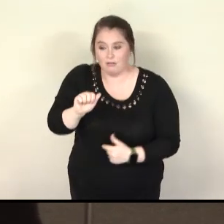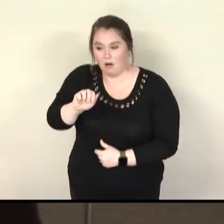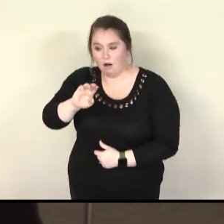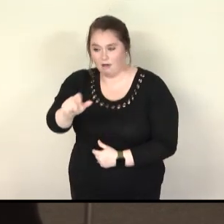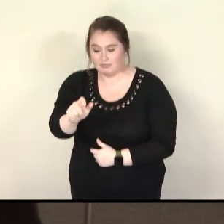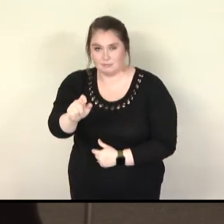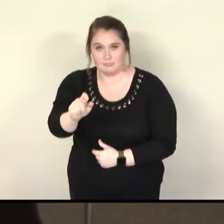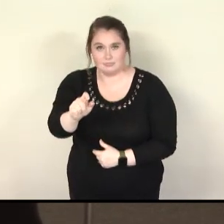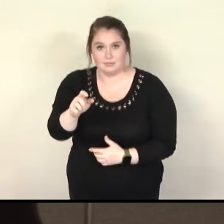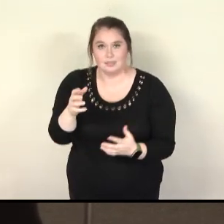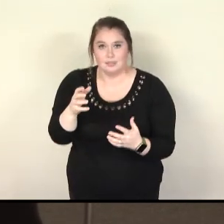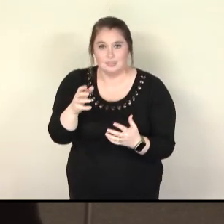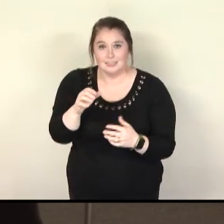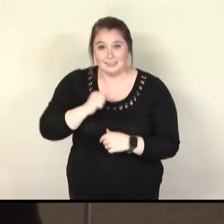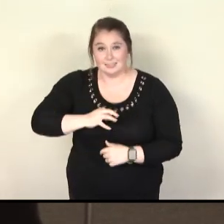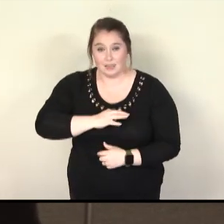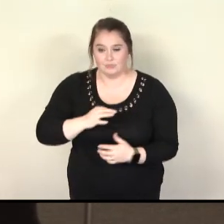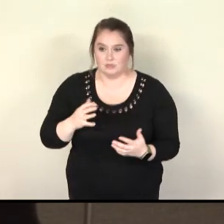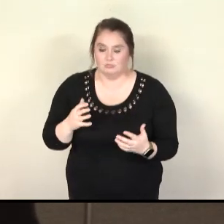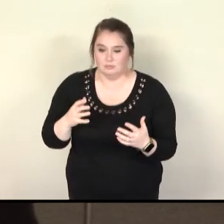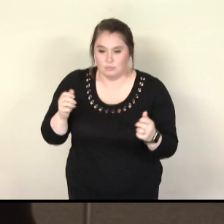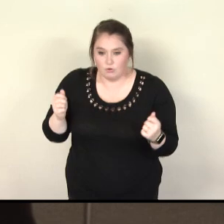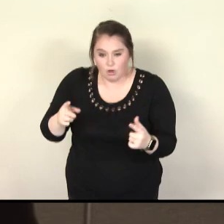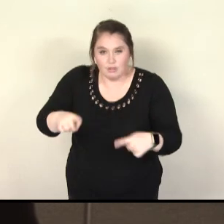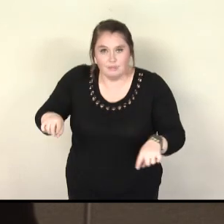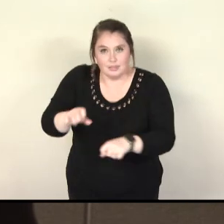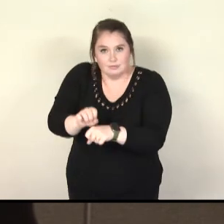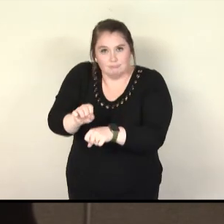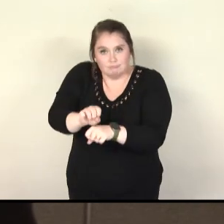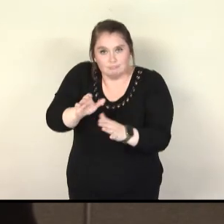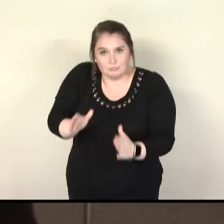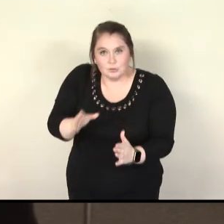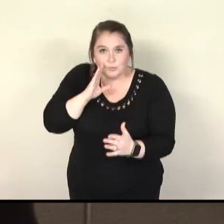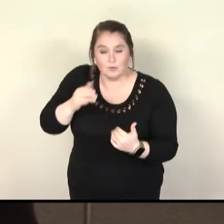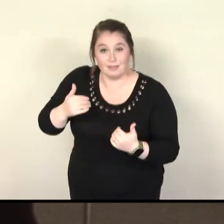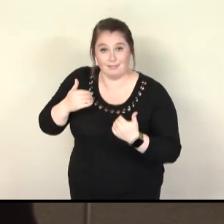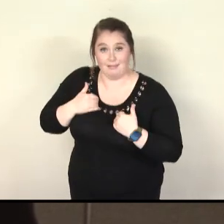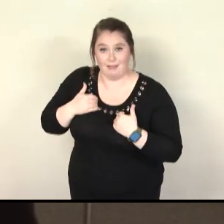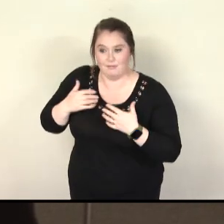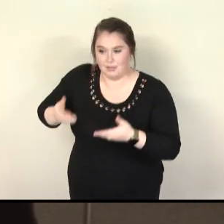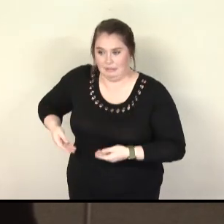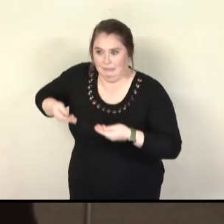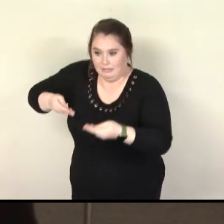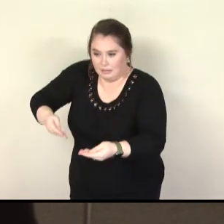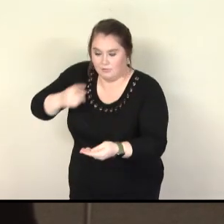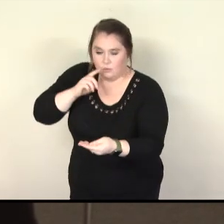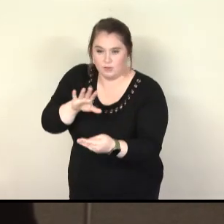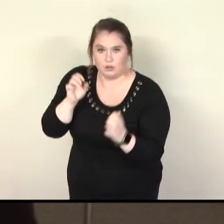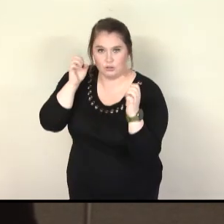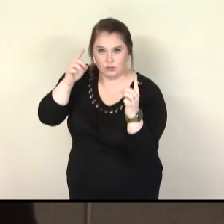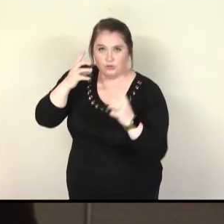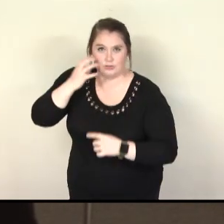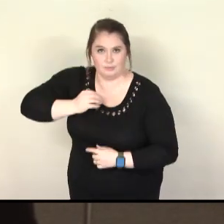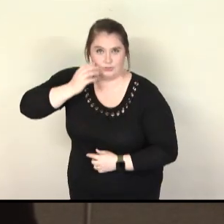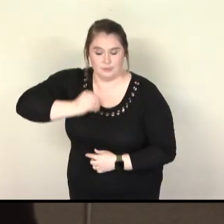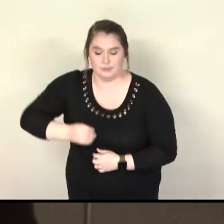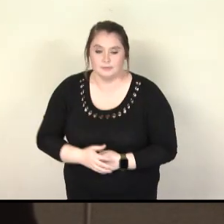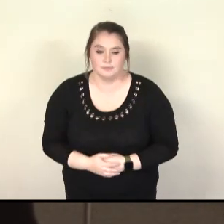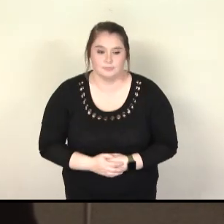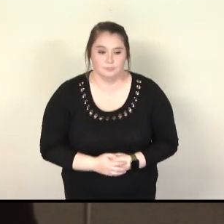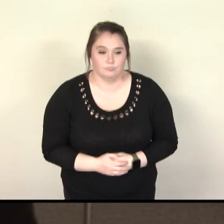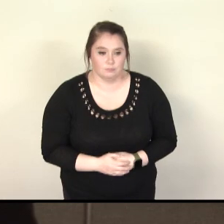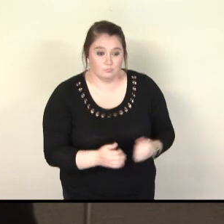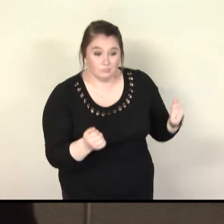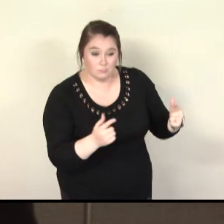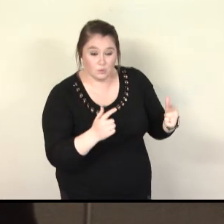to recognize the important contributions these school employees have to the educational experience. We thank the board